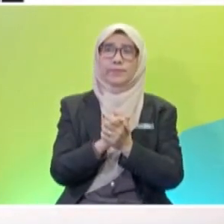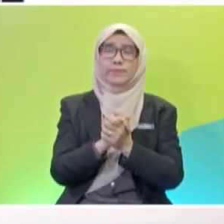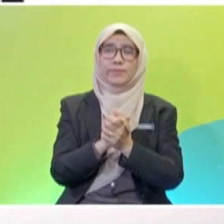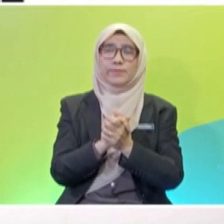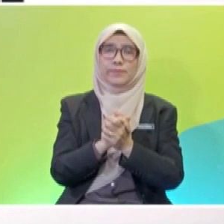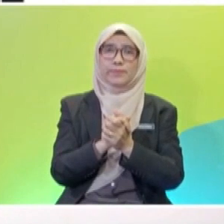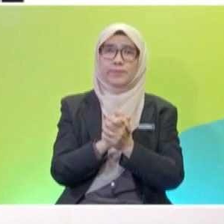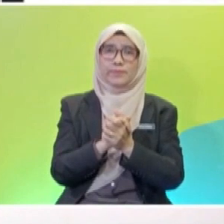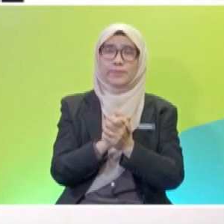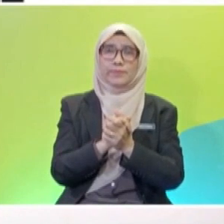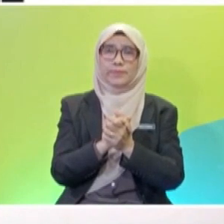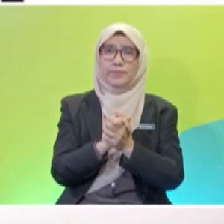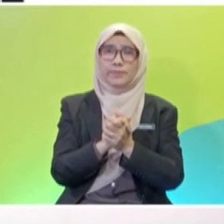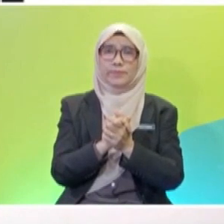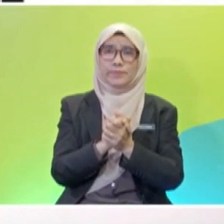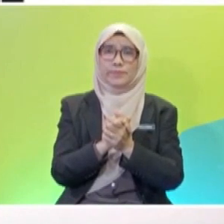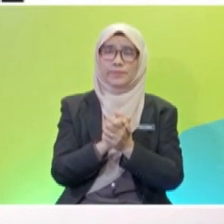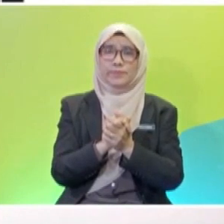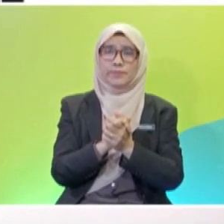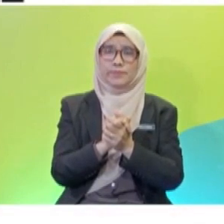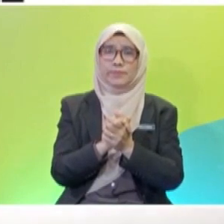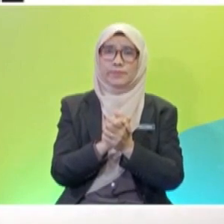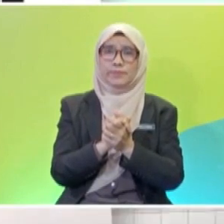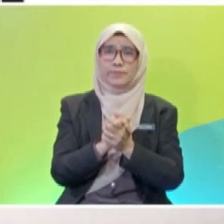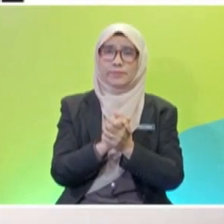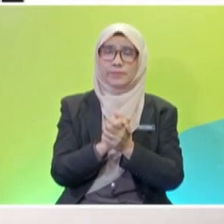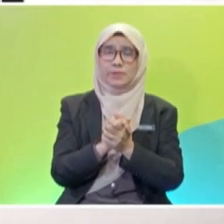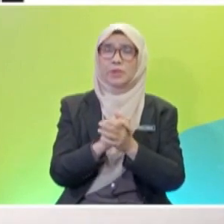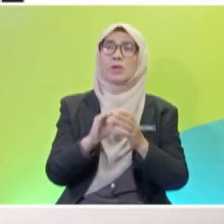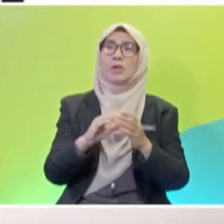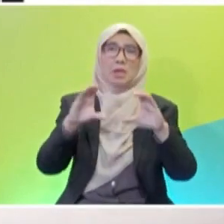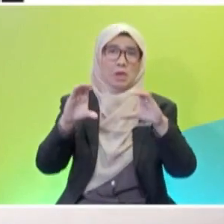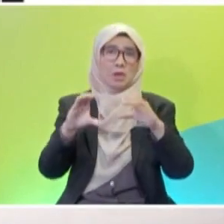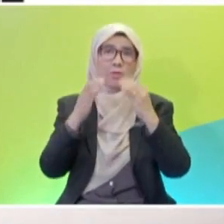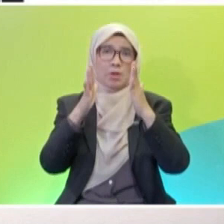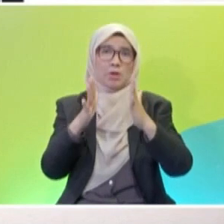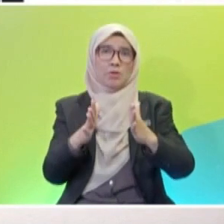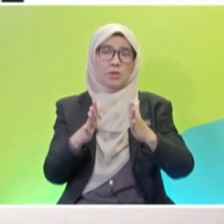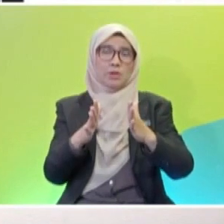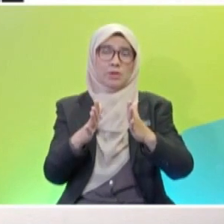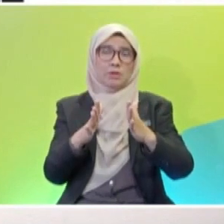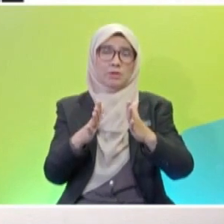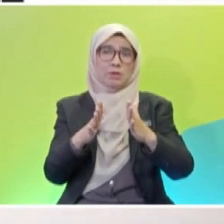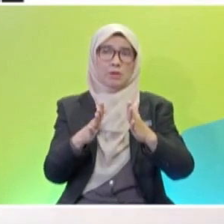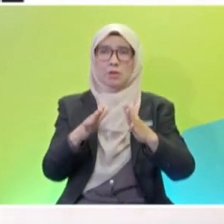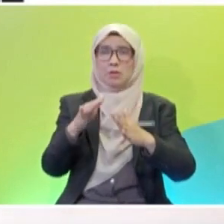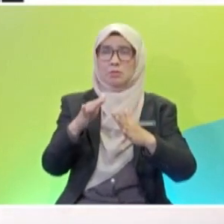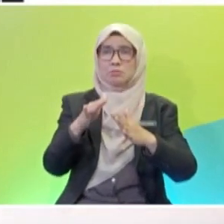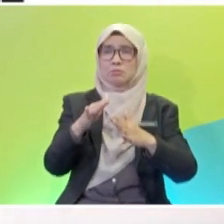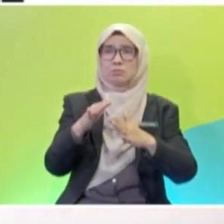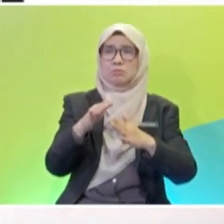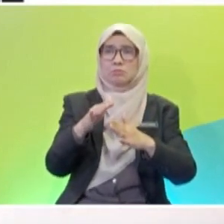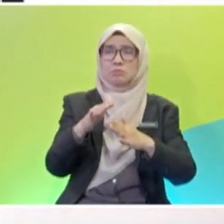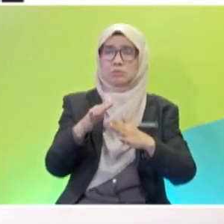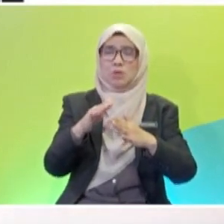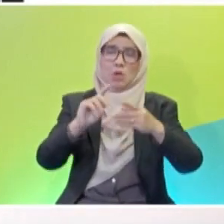they also sort of make young people insecure. Yes, that's correct. Yes, where that's they right. consider to